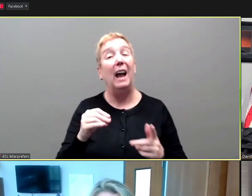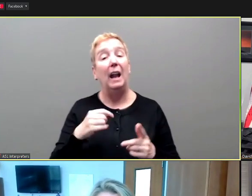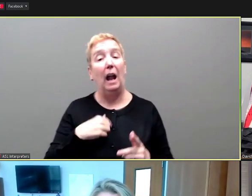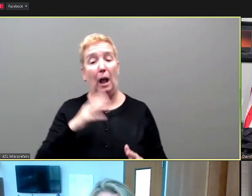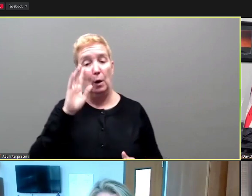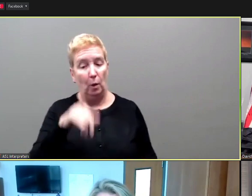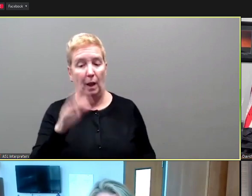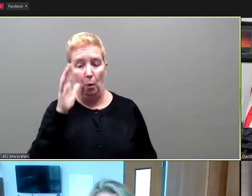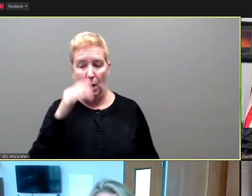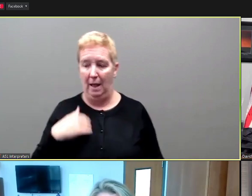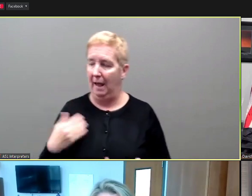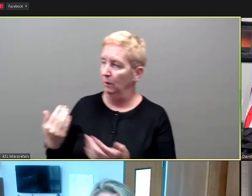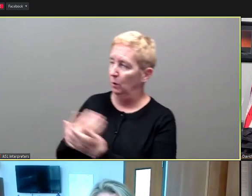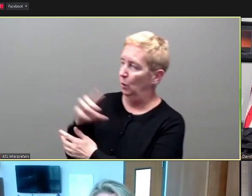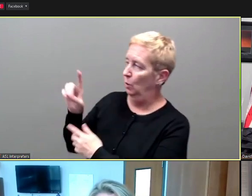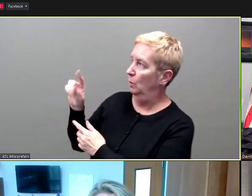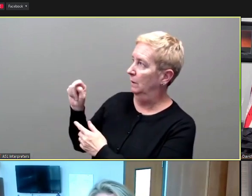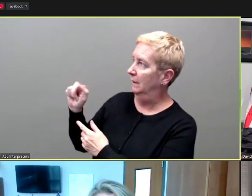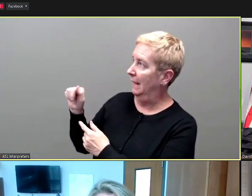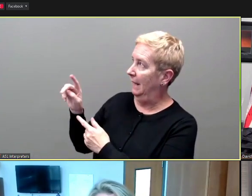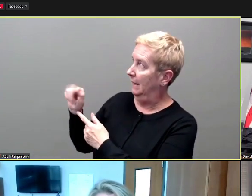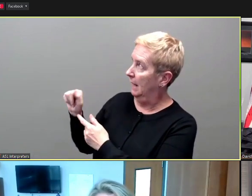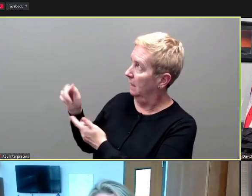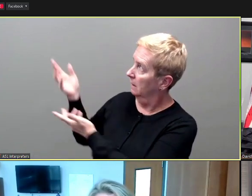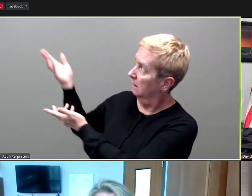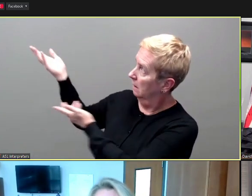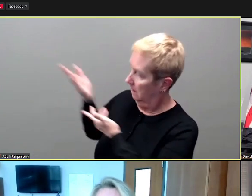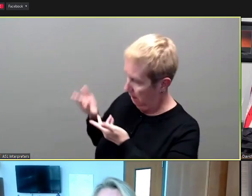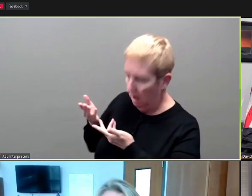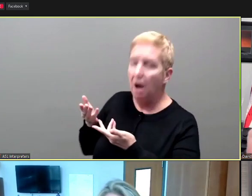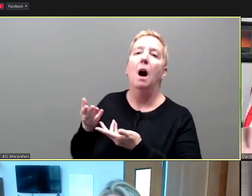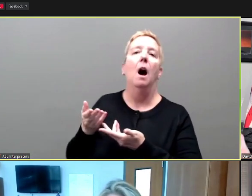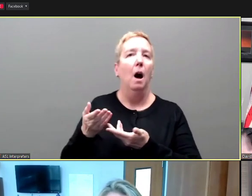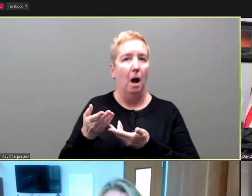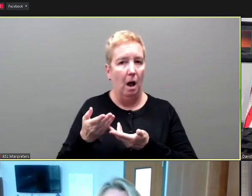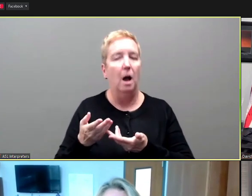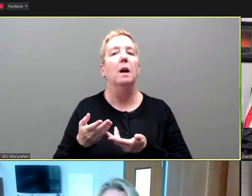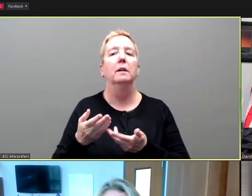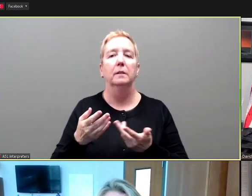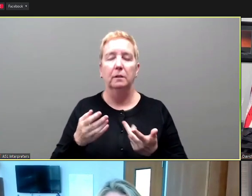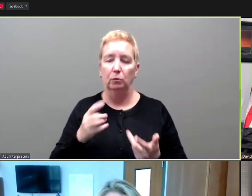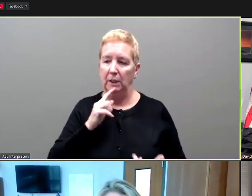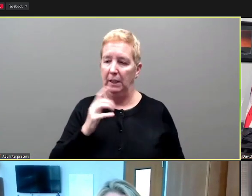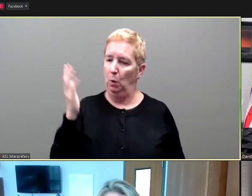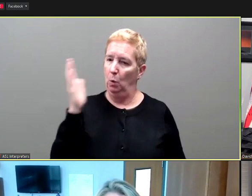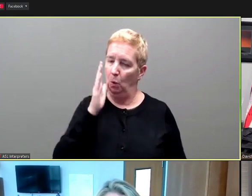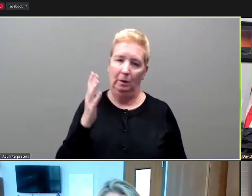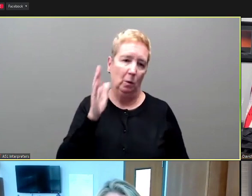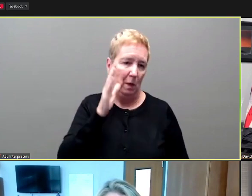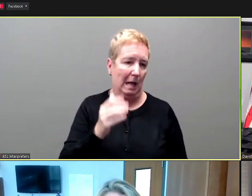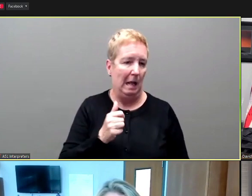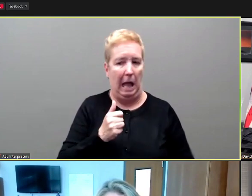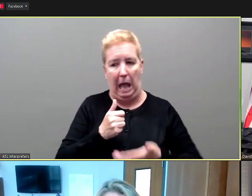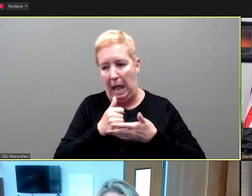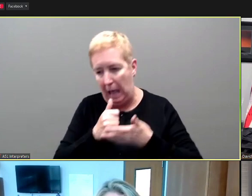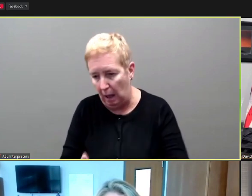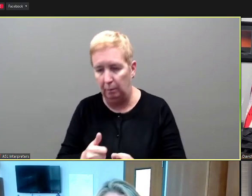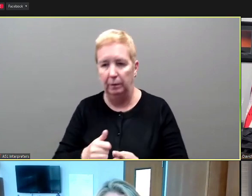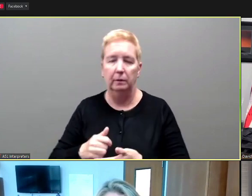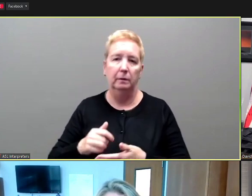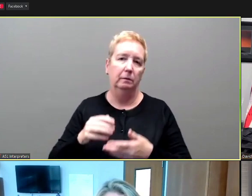out. And I predict that this vaccine will have as dramatic an effect on our current strains, the